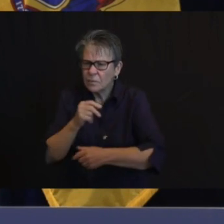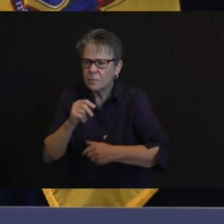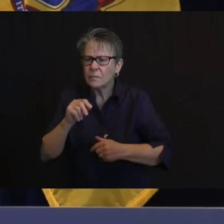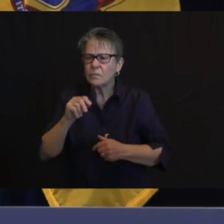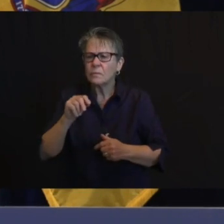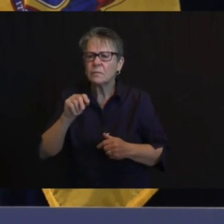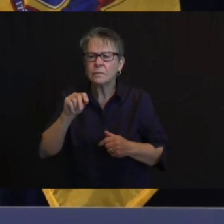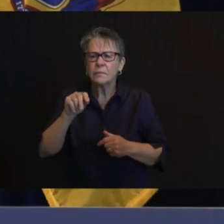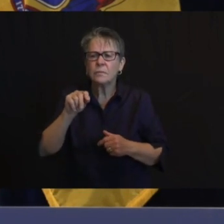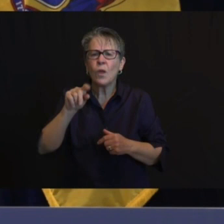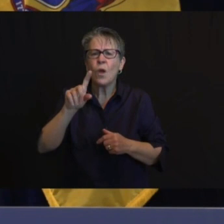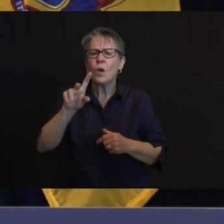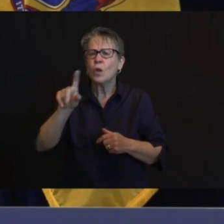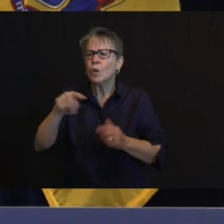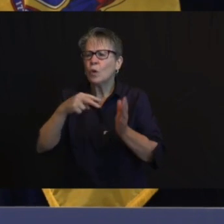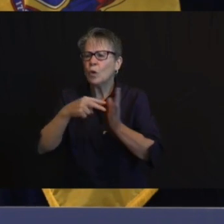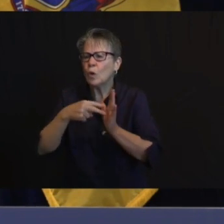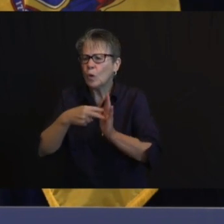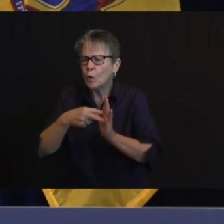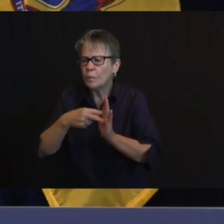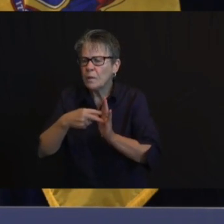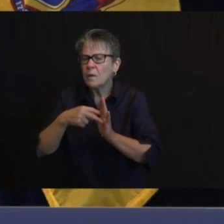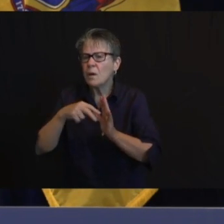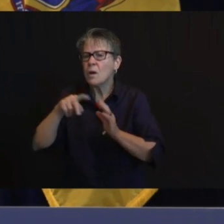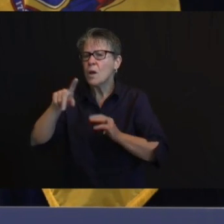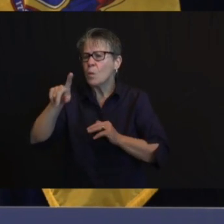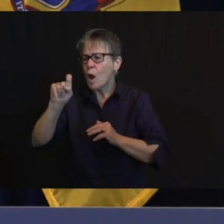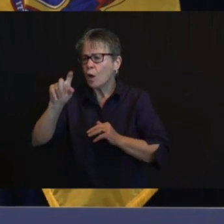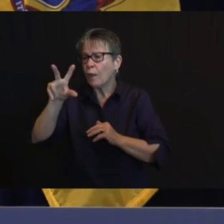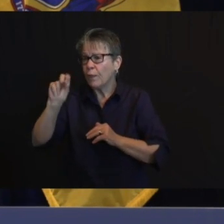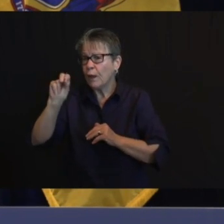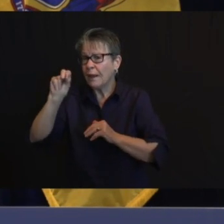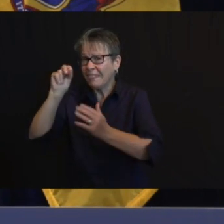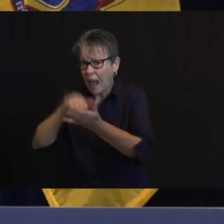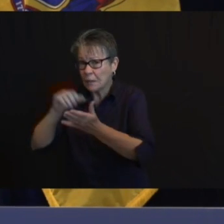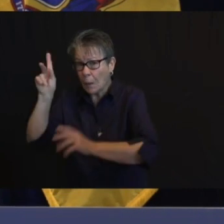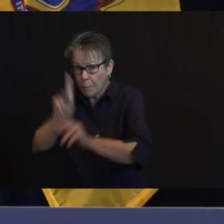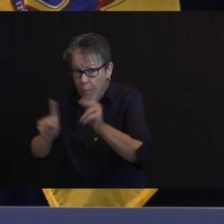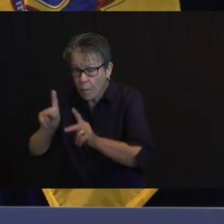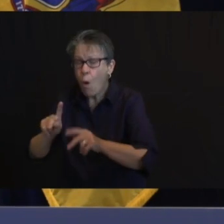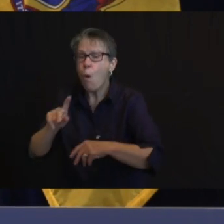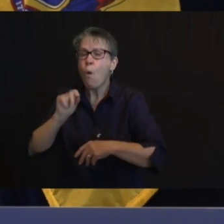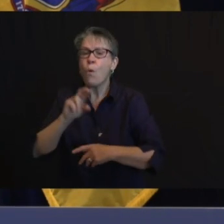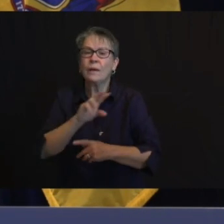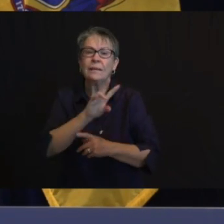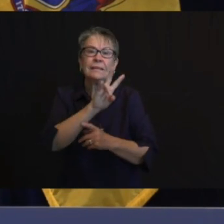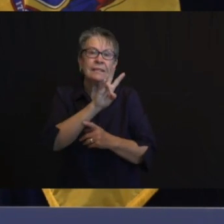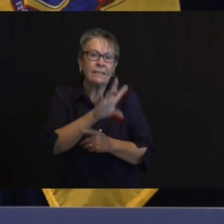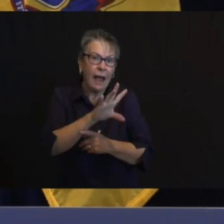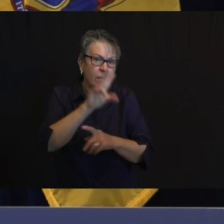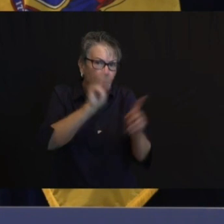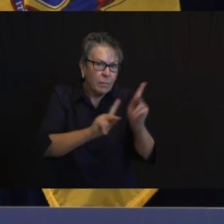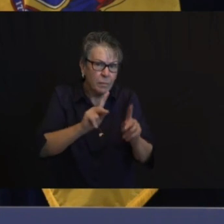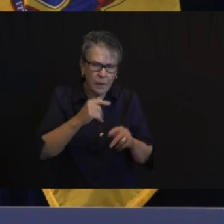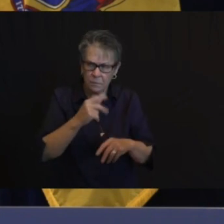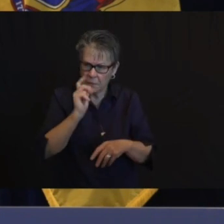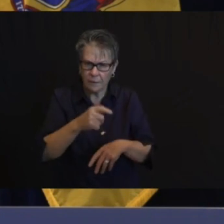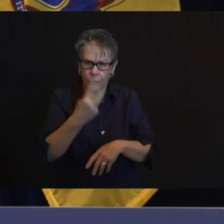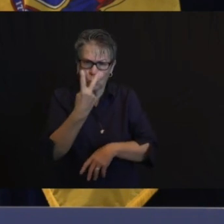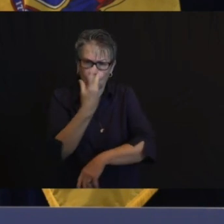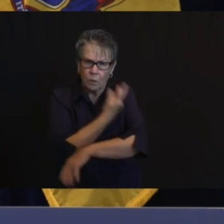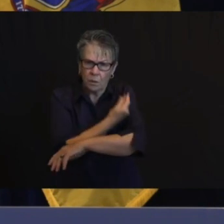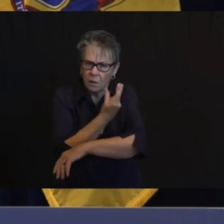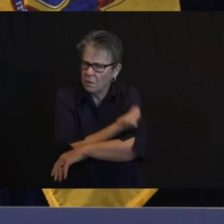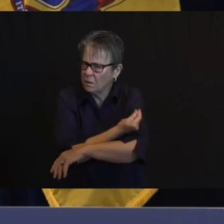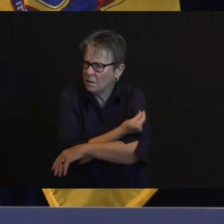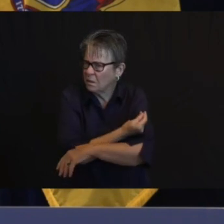or 75,000 because it involves 2 doses? 2, will the state education department approve school district plans for a switch to remote